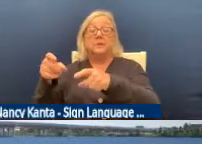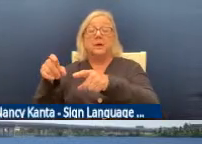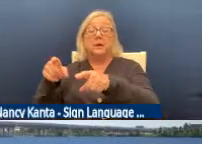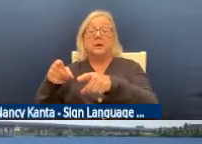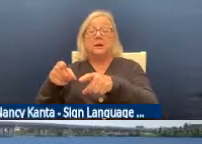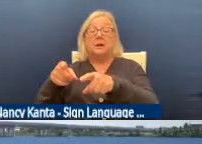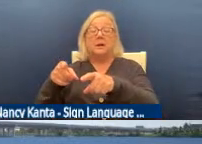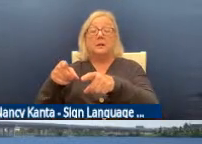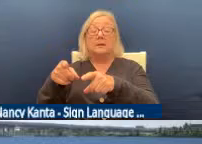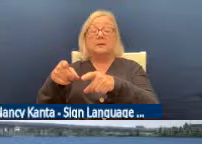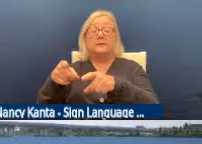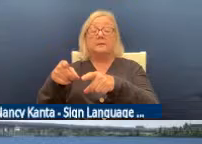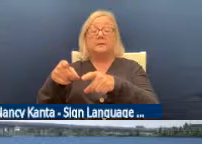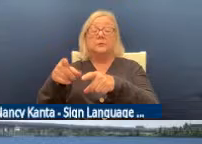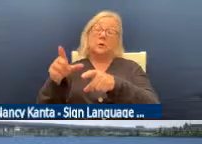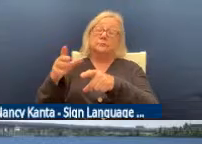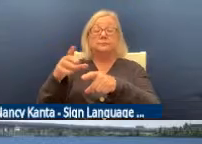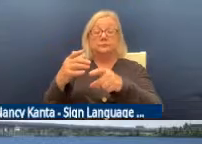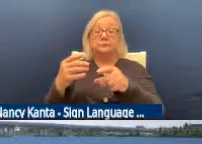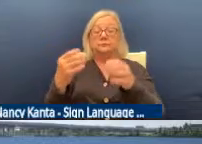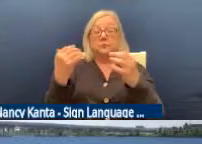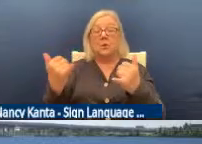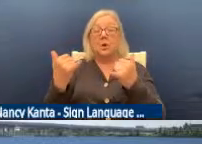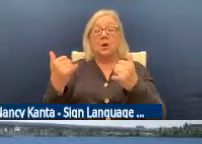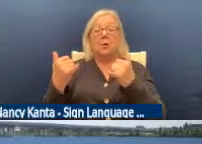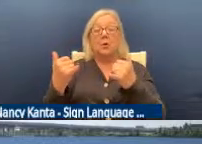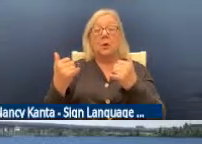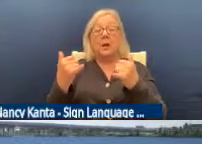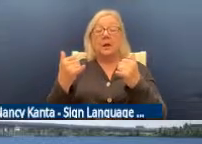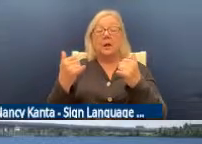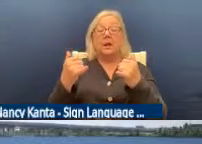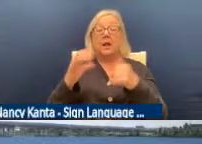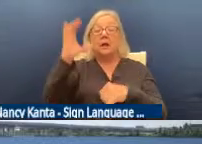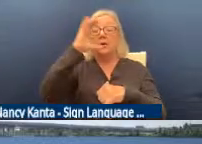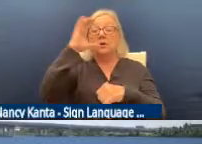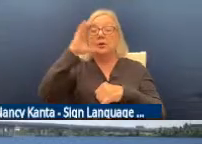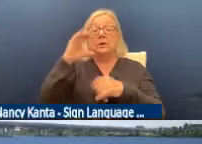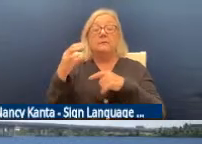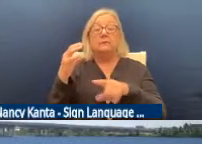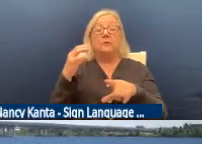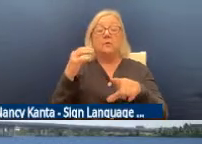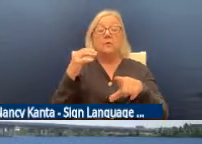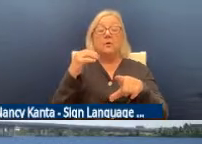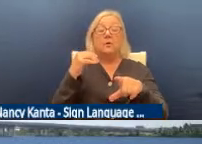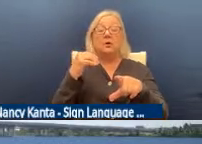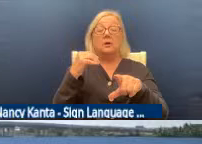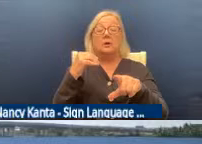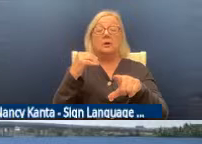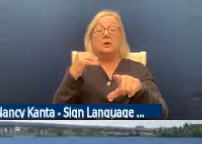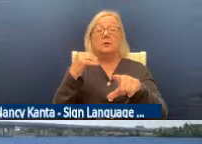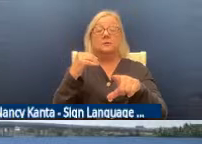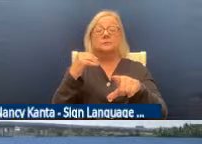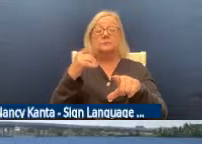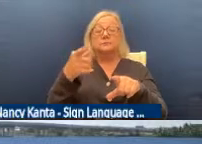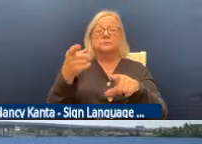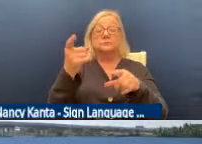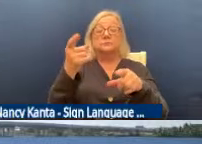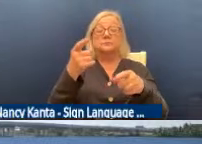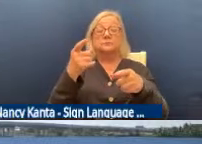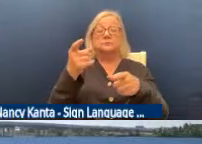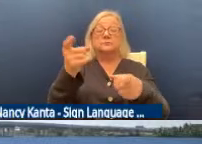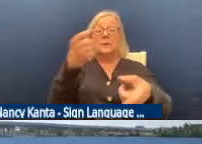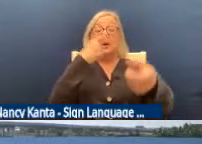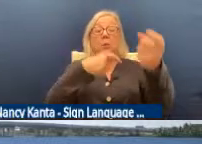is right now working towards a fixed span replacement bridge. However, as Greg noted, also in our NEPA, we